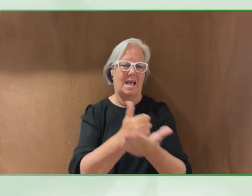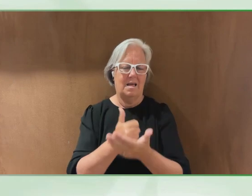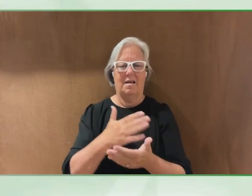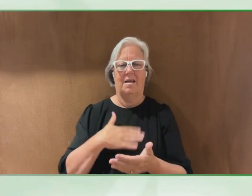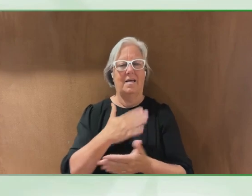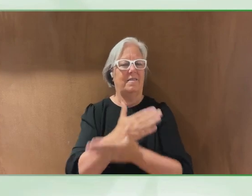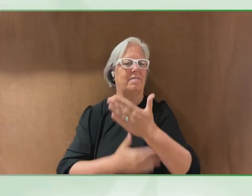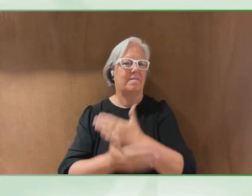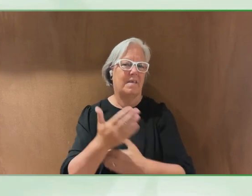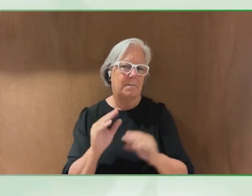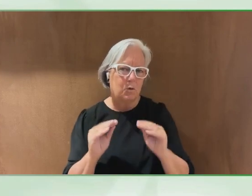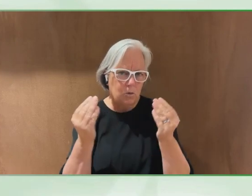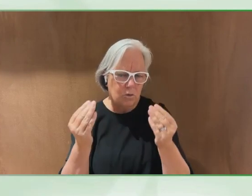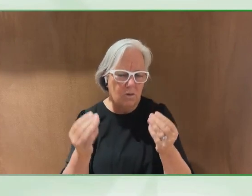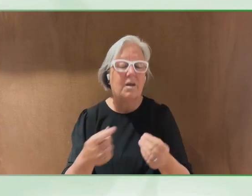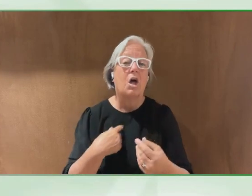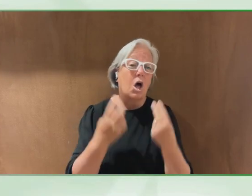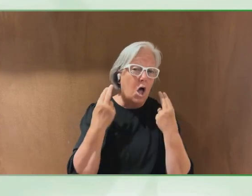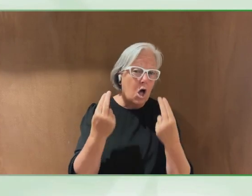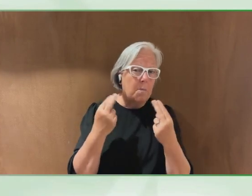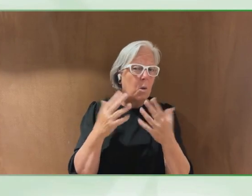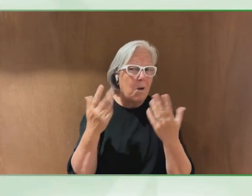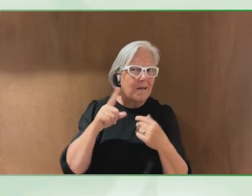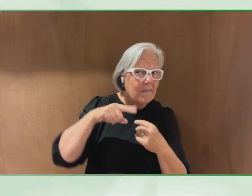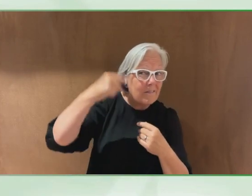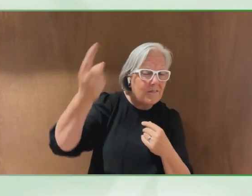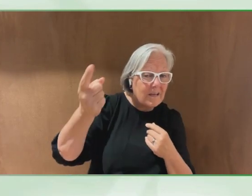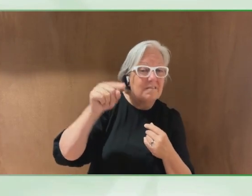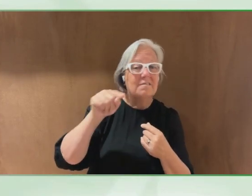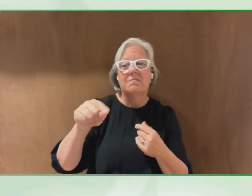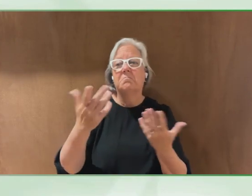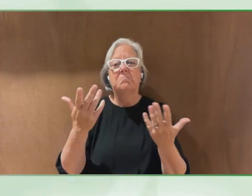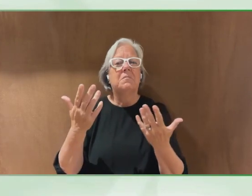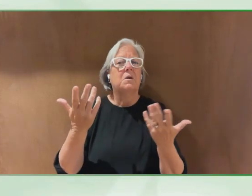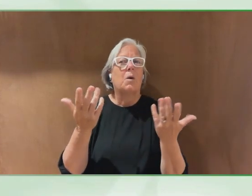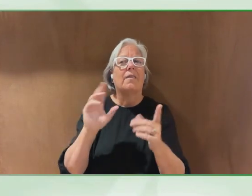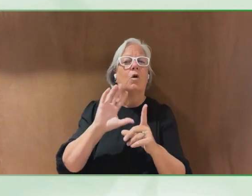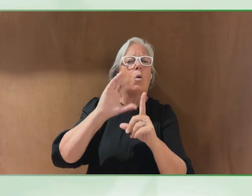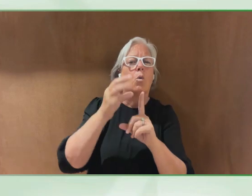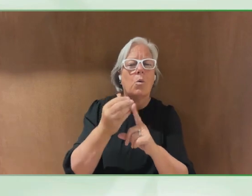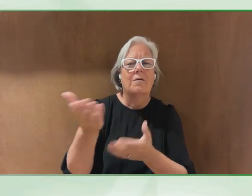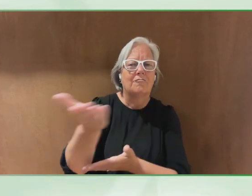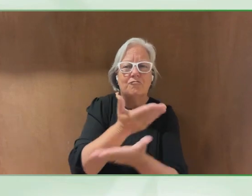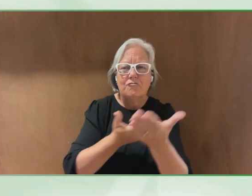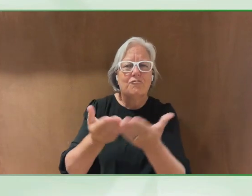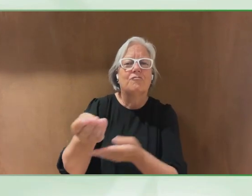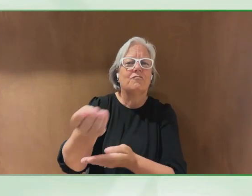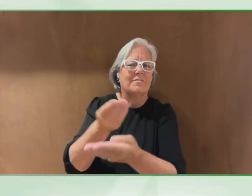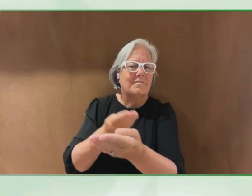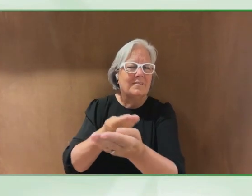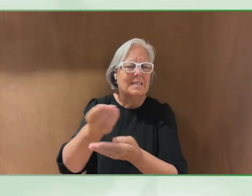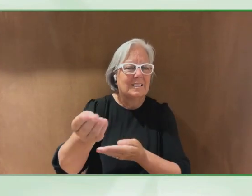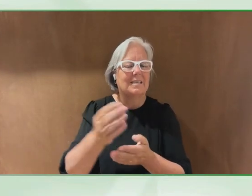also look forward to the next international cultural exchange event for disabled youth, which will enable